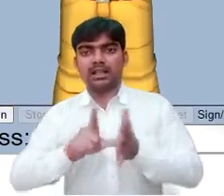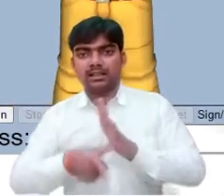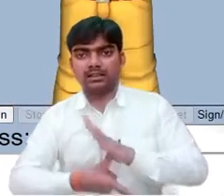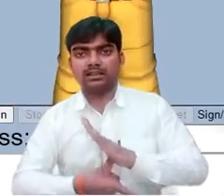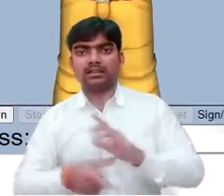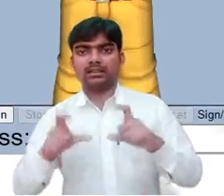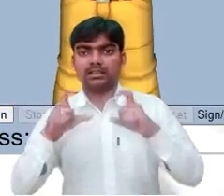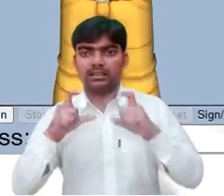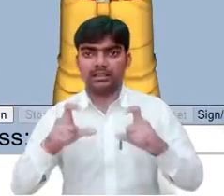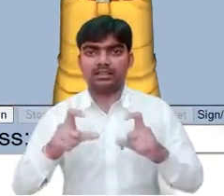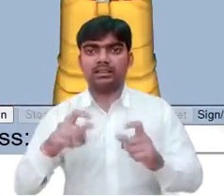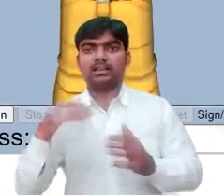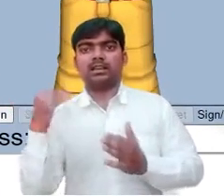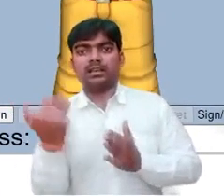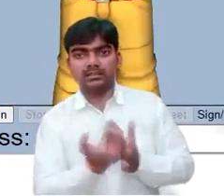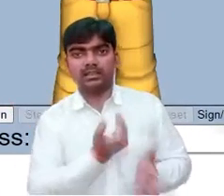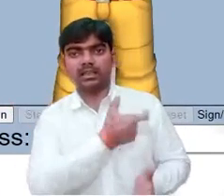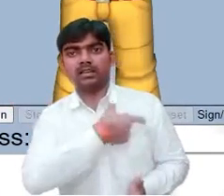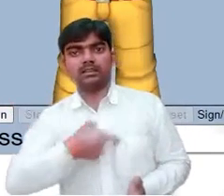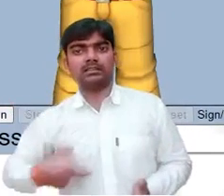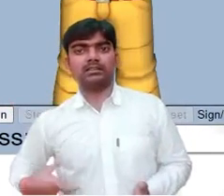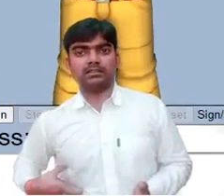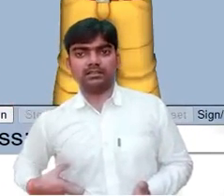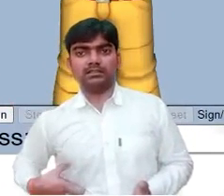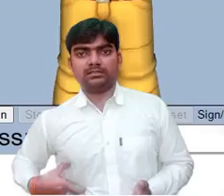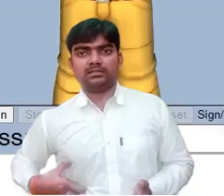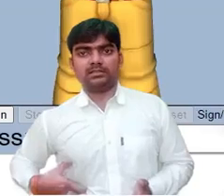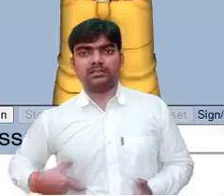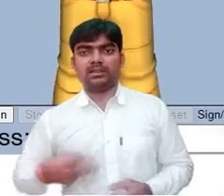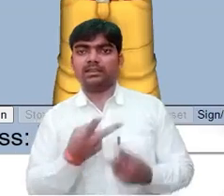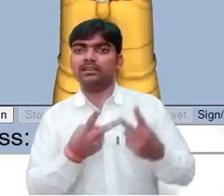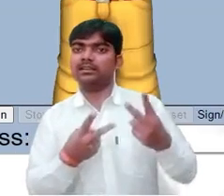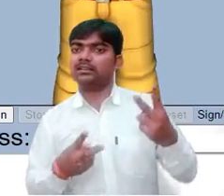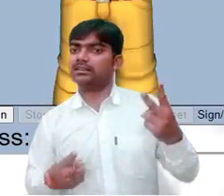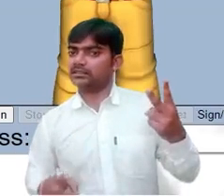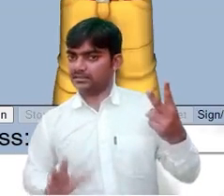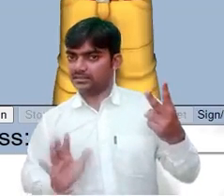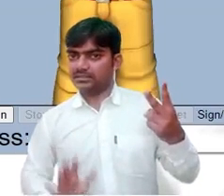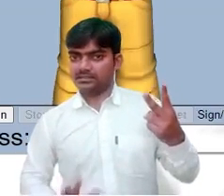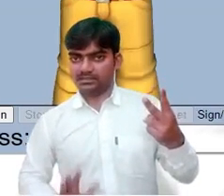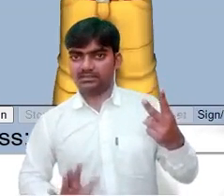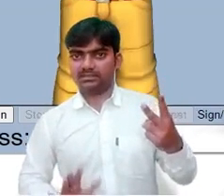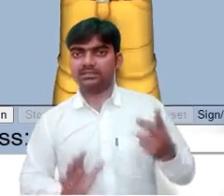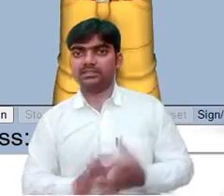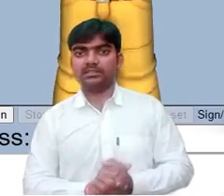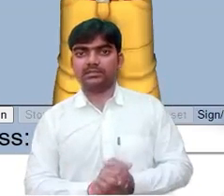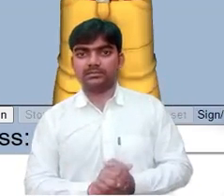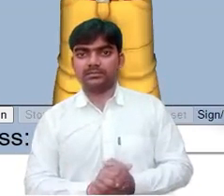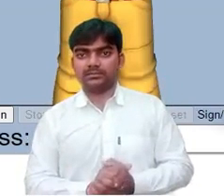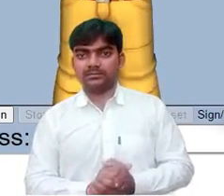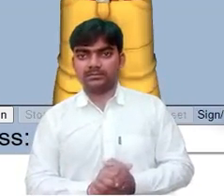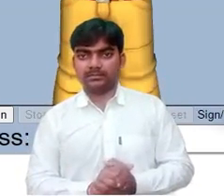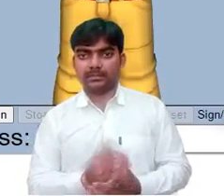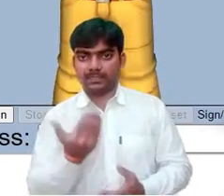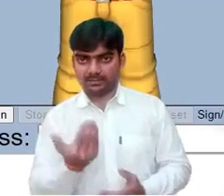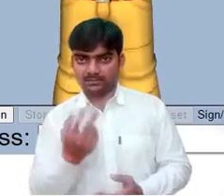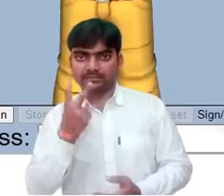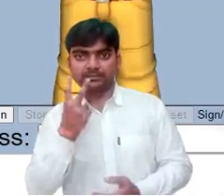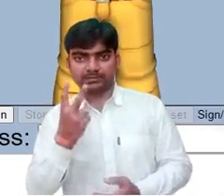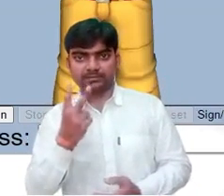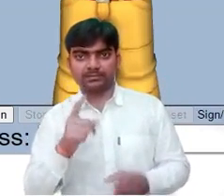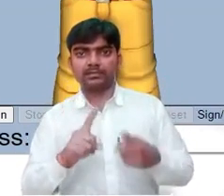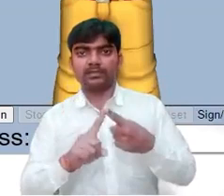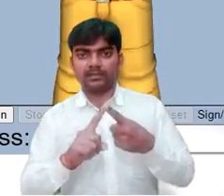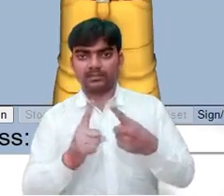briefing, post-flight, and miscellaneous announcements. Let us take one announcements, pre-flight announcements.